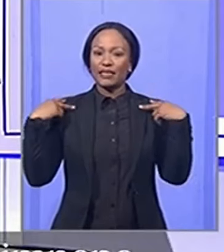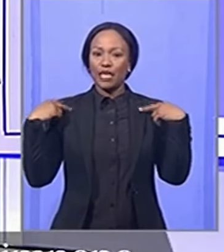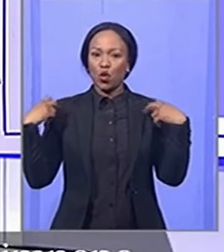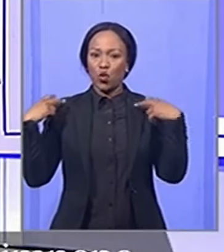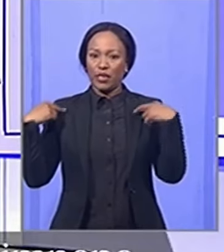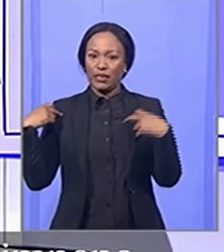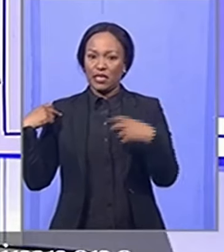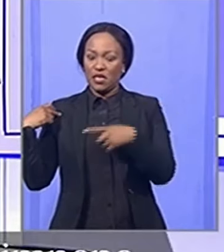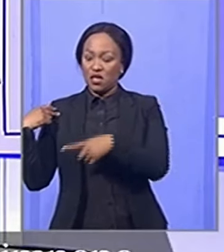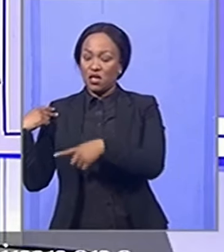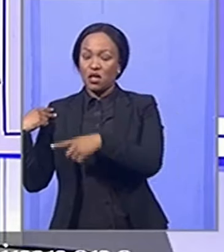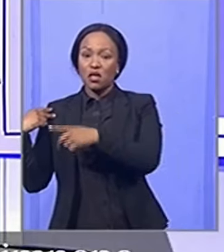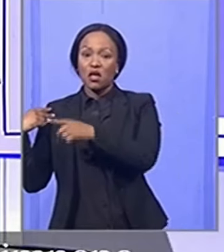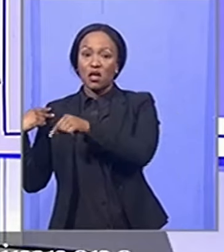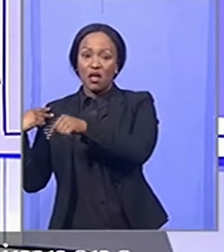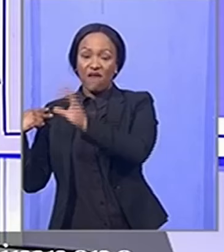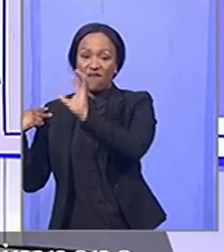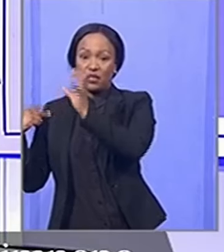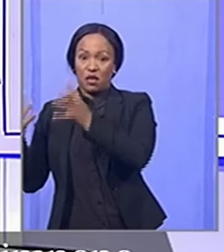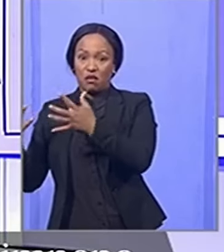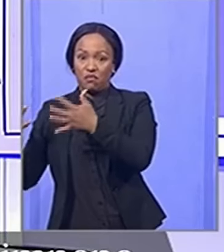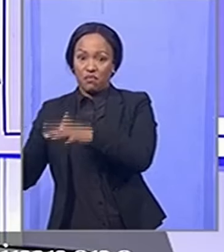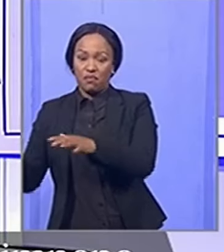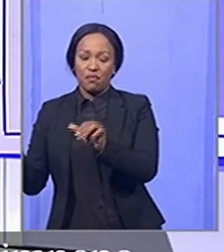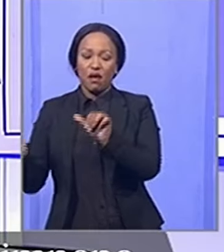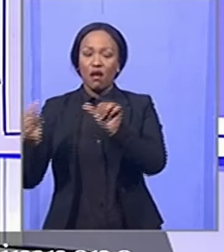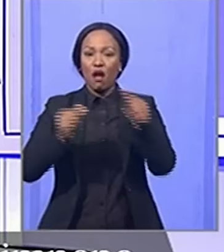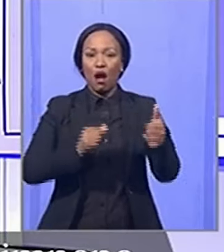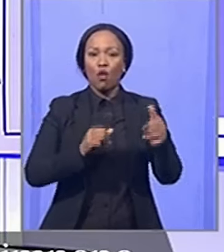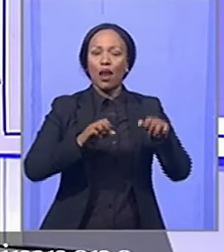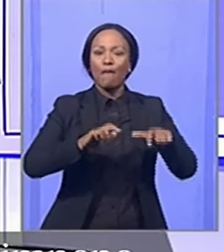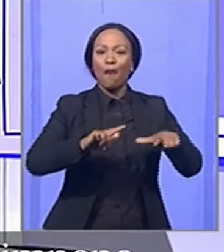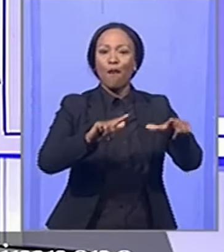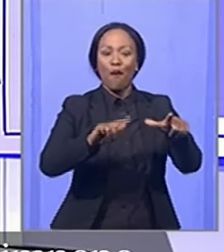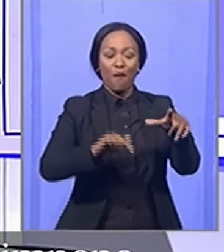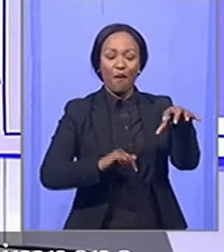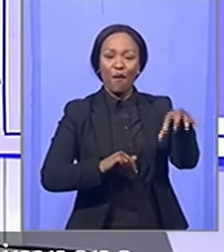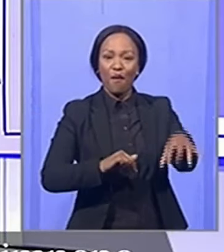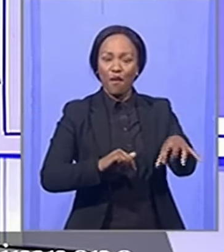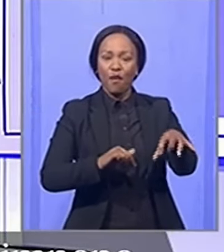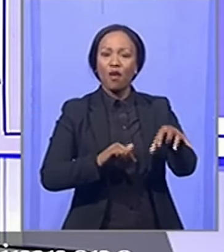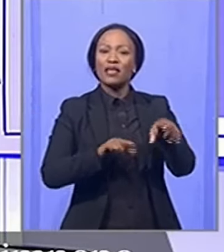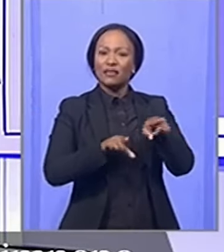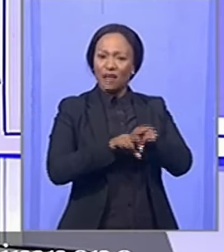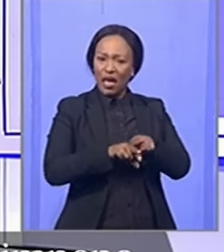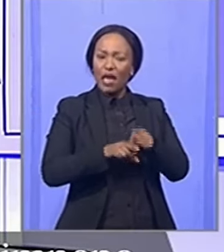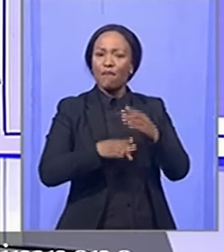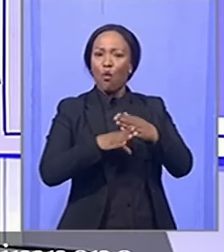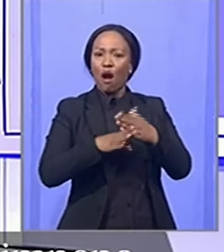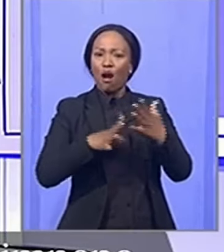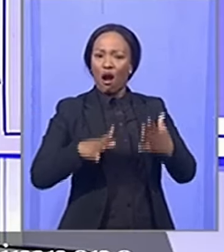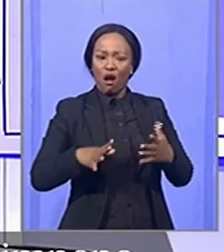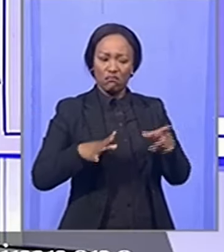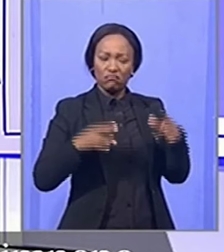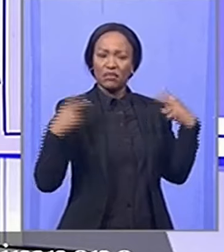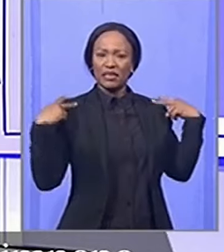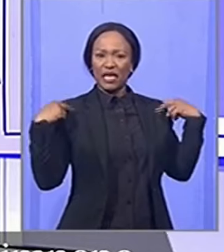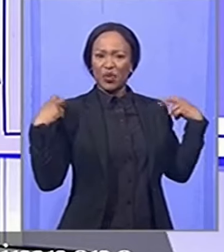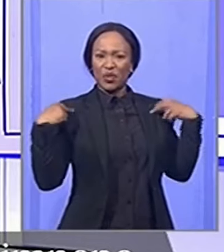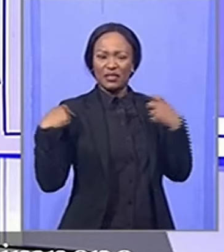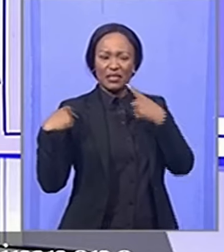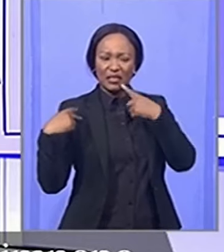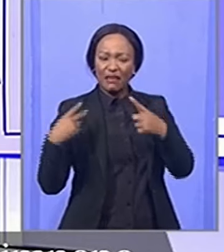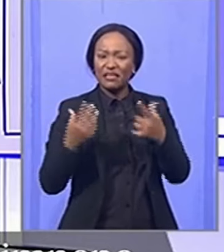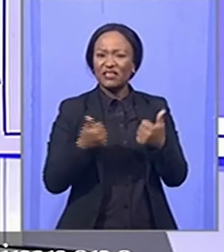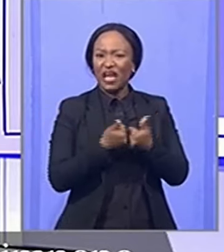ba bahlanka dikhampaning tsa bolebedi Limpopo ba lla ka diphephetso tseo ba tobanang le tsona letsatsi le letsatsi